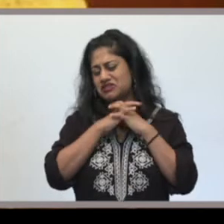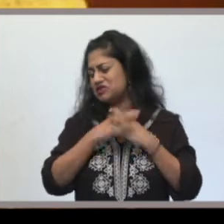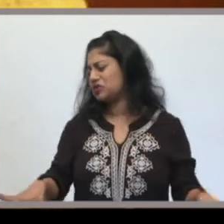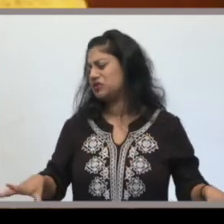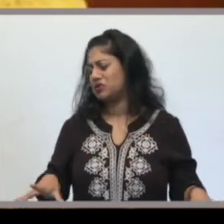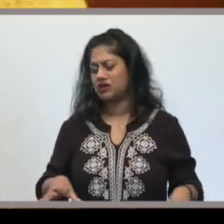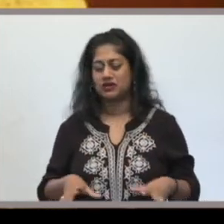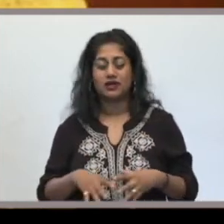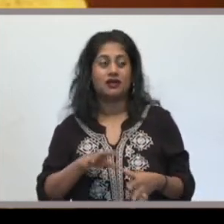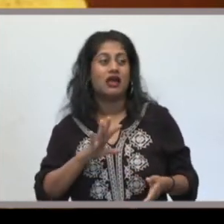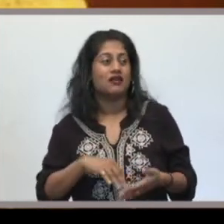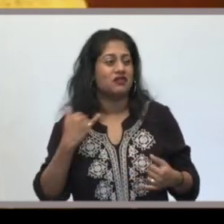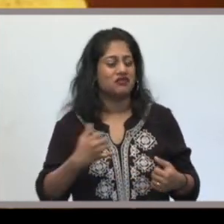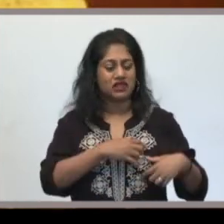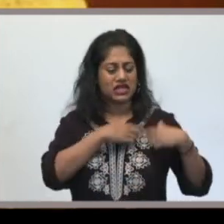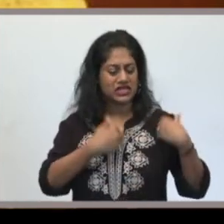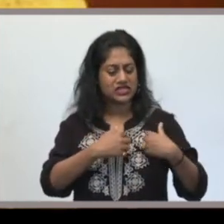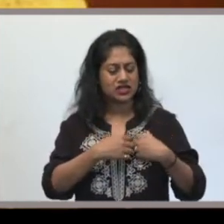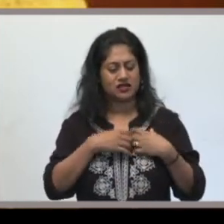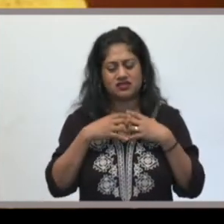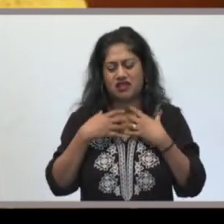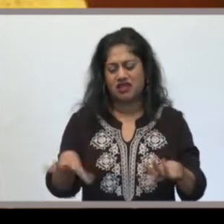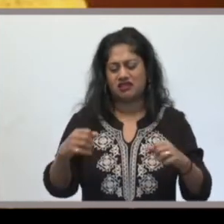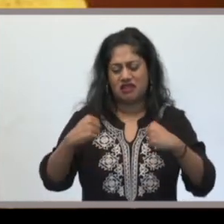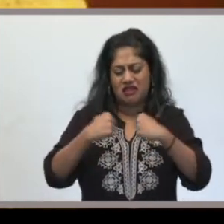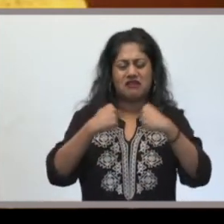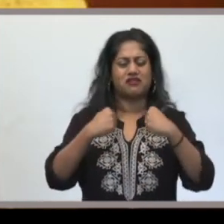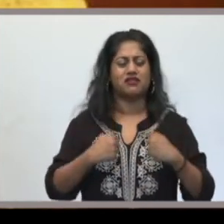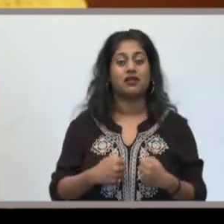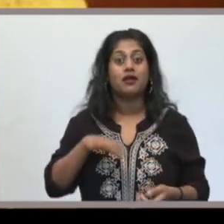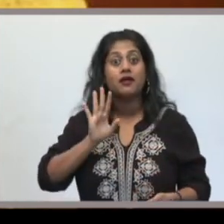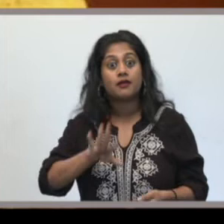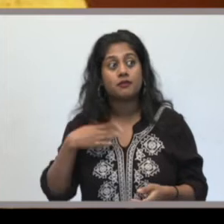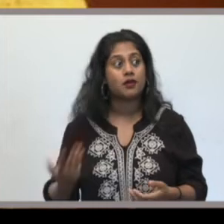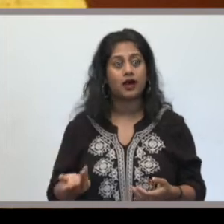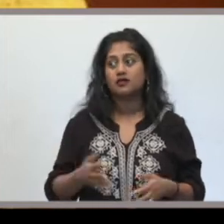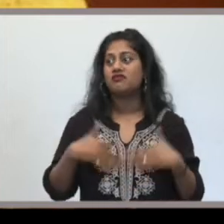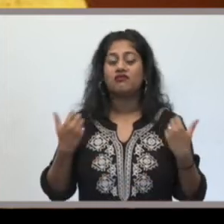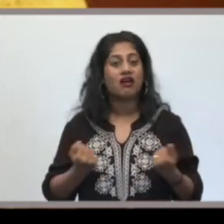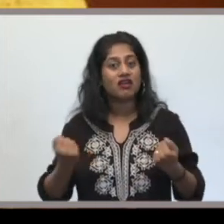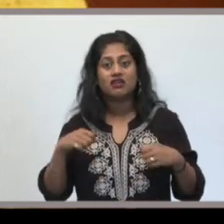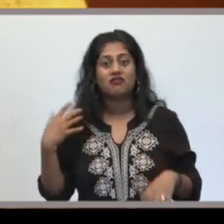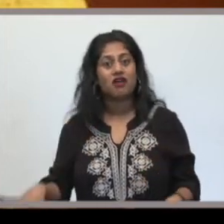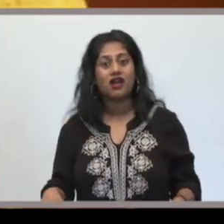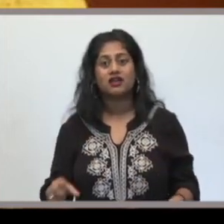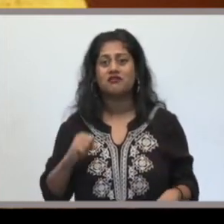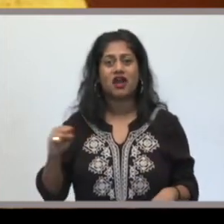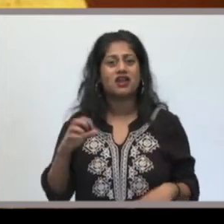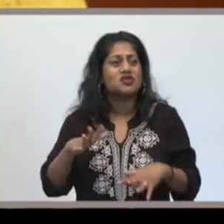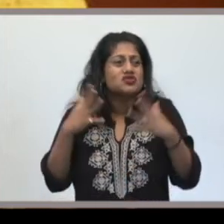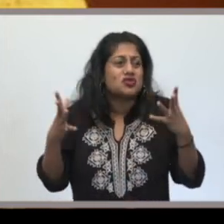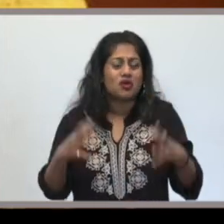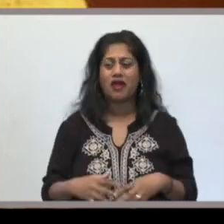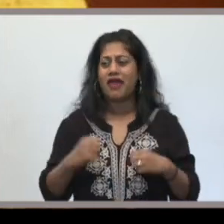couldn't control and they hurt us and it's out of our control. But remember, it's not out of